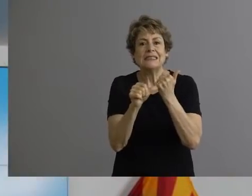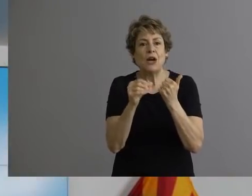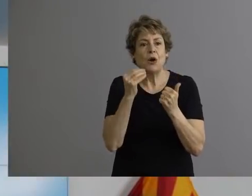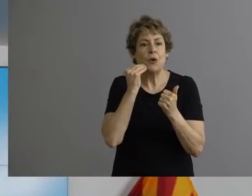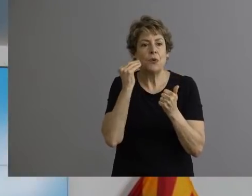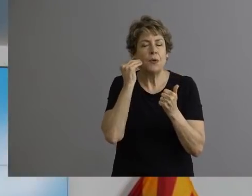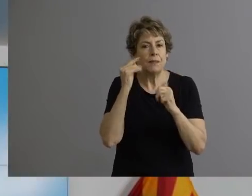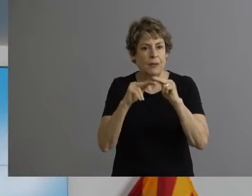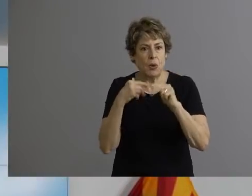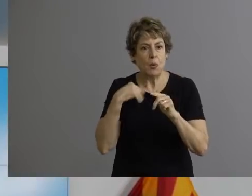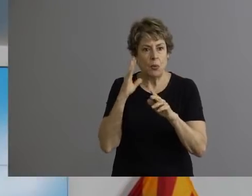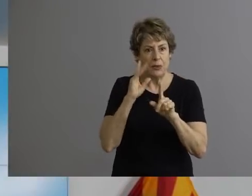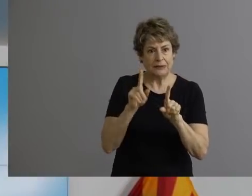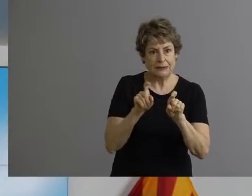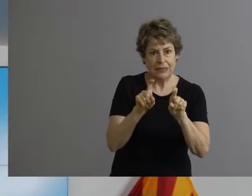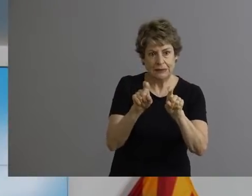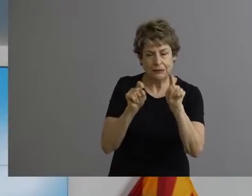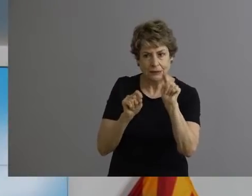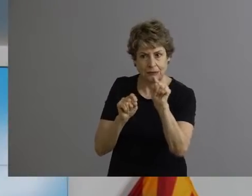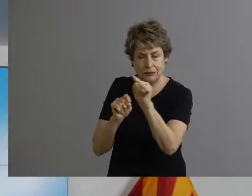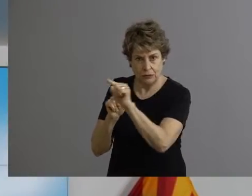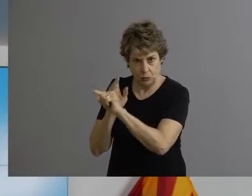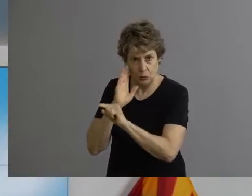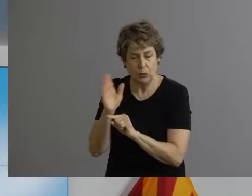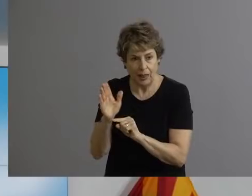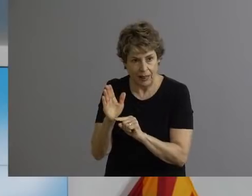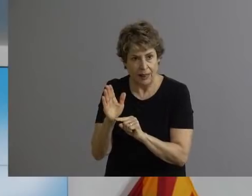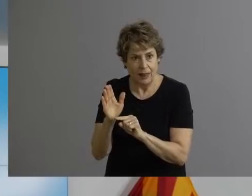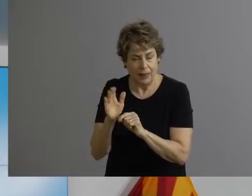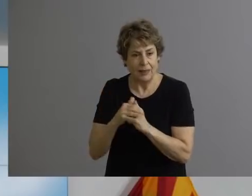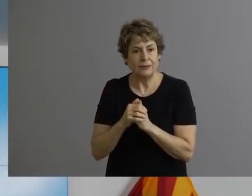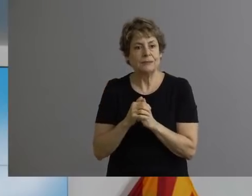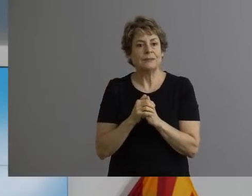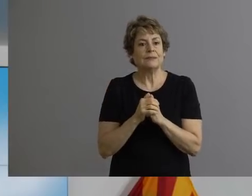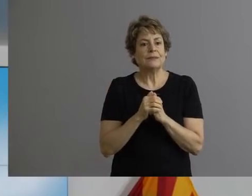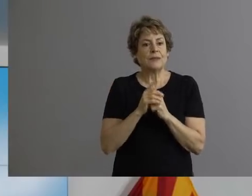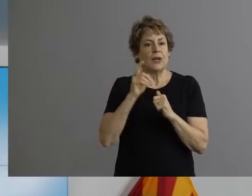my grandmother is in one of these facilities. I